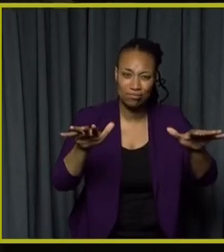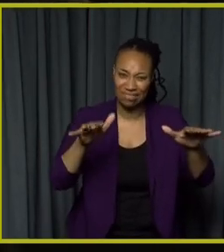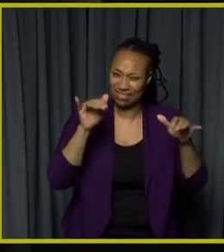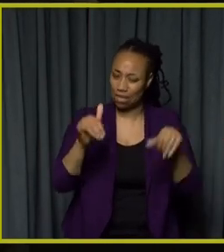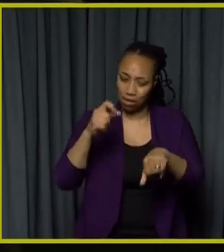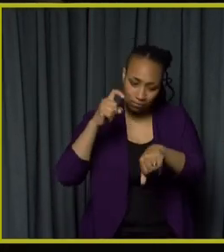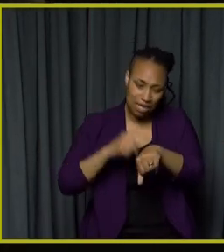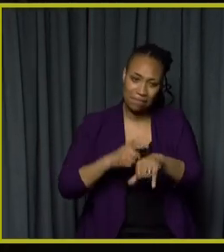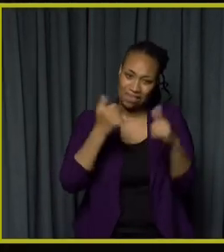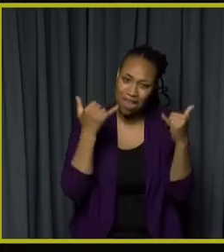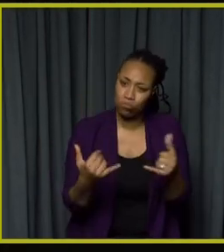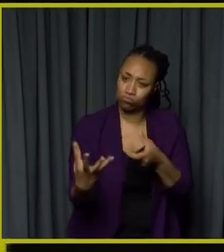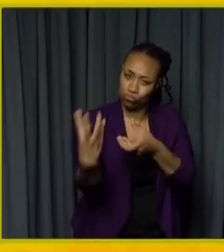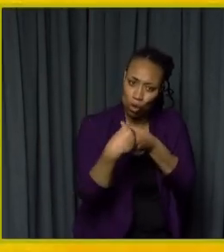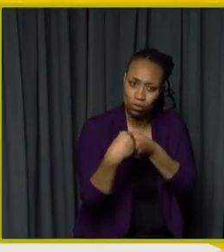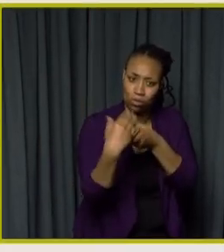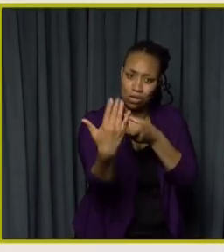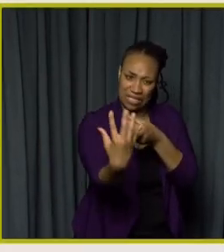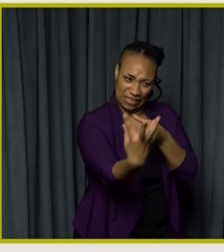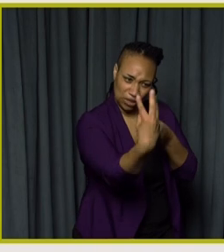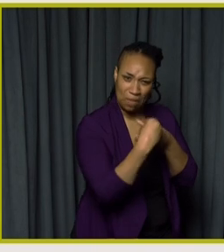now.